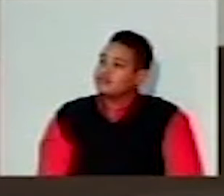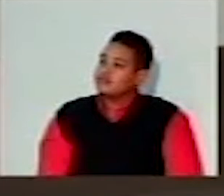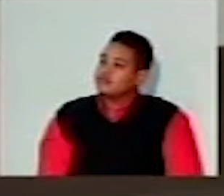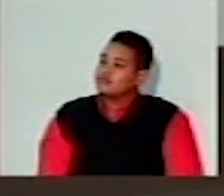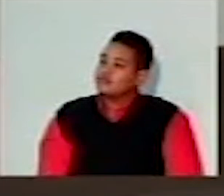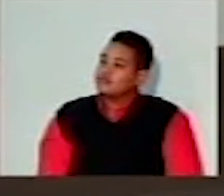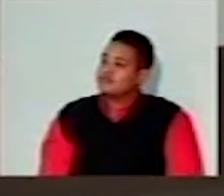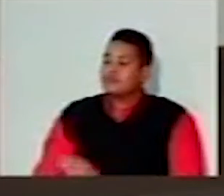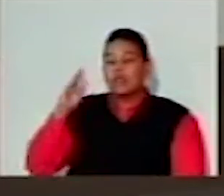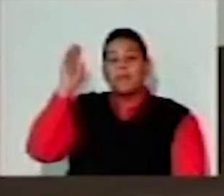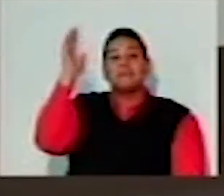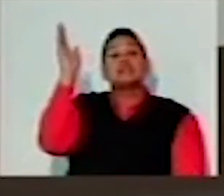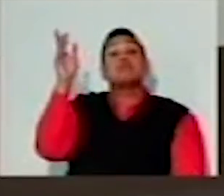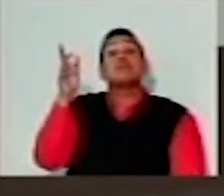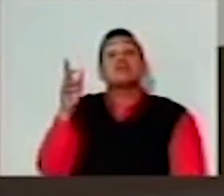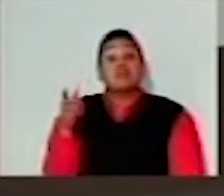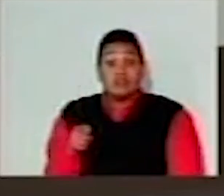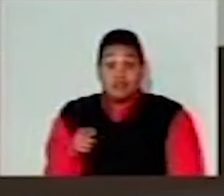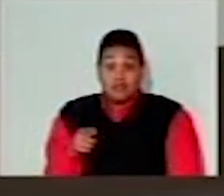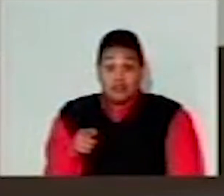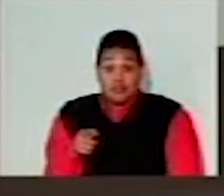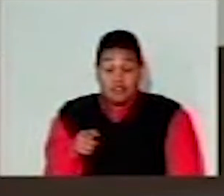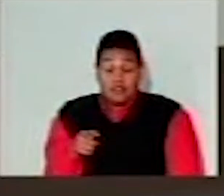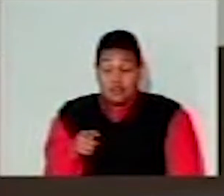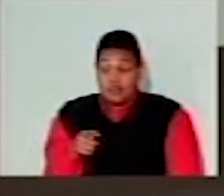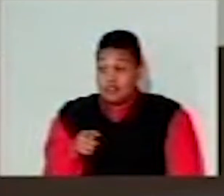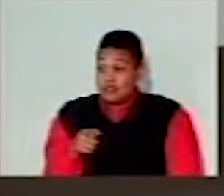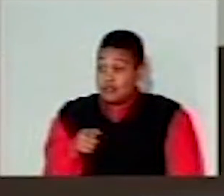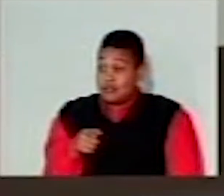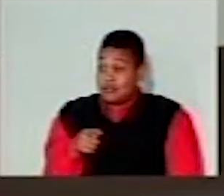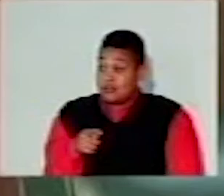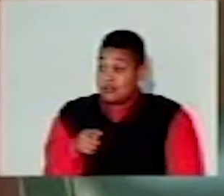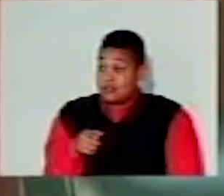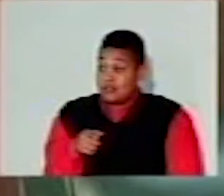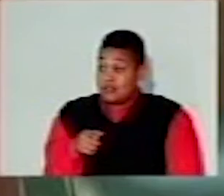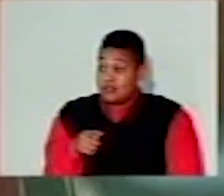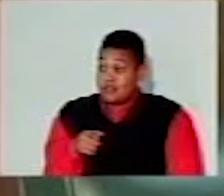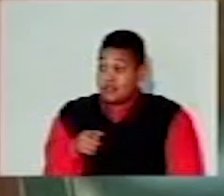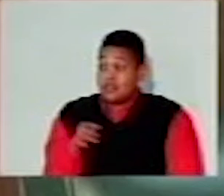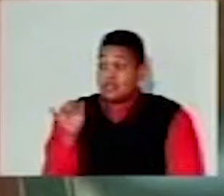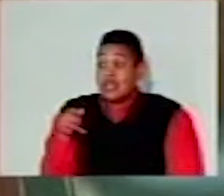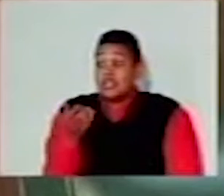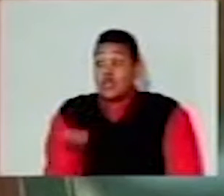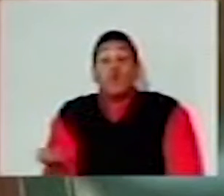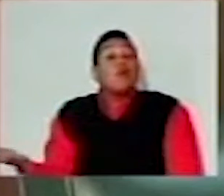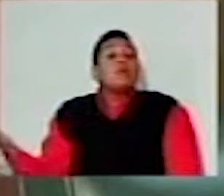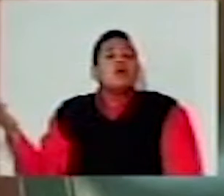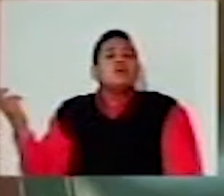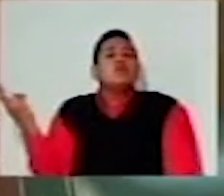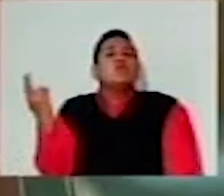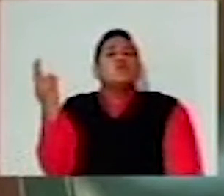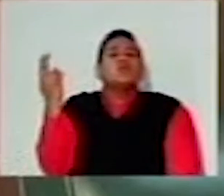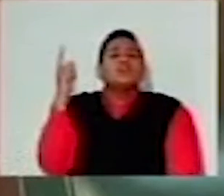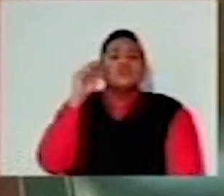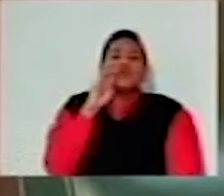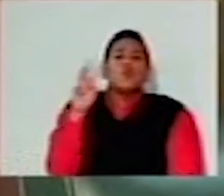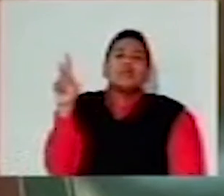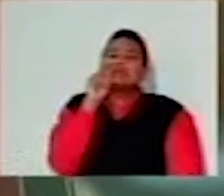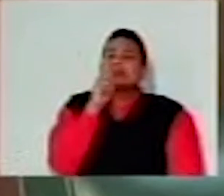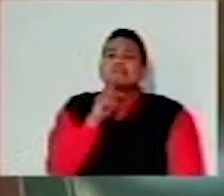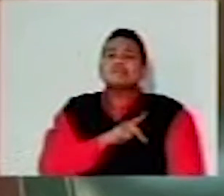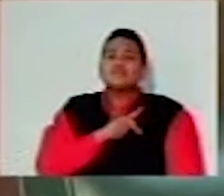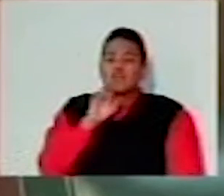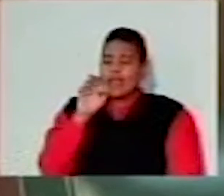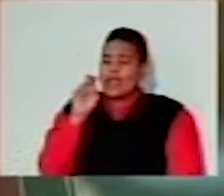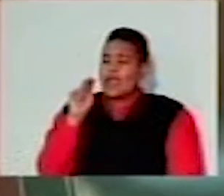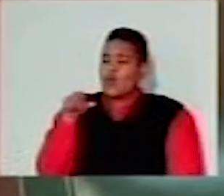And indeed, Mr. Speaker, that sort of equipment was utilized in the West Kingston inquiry,